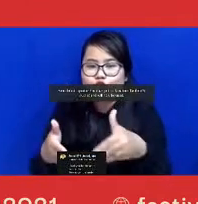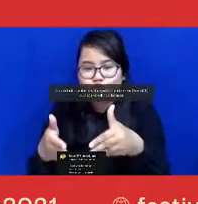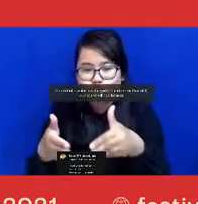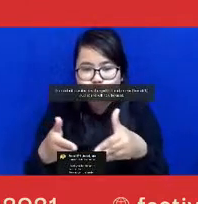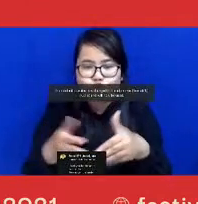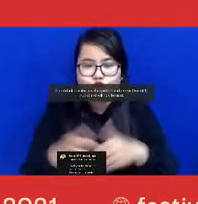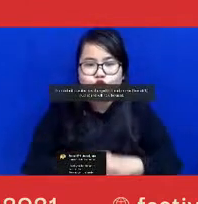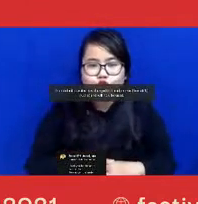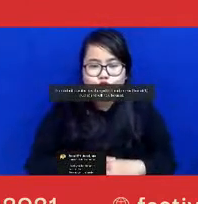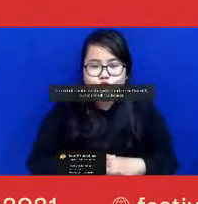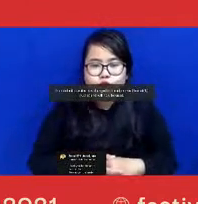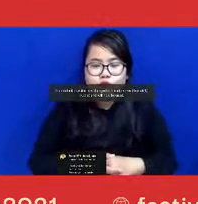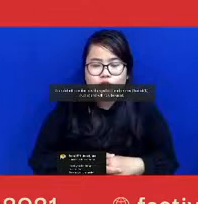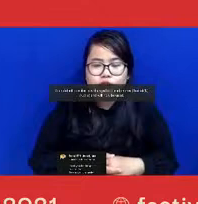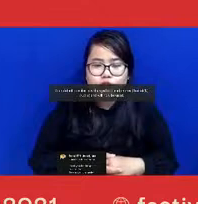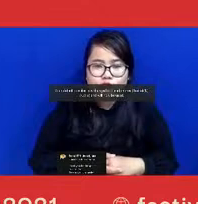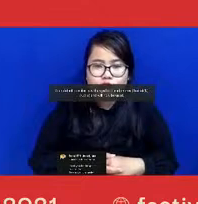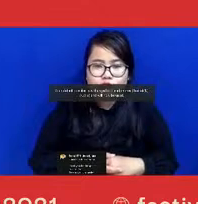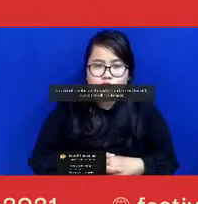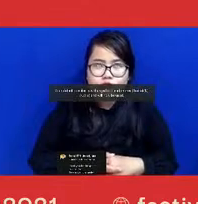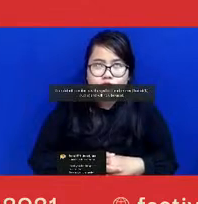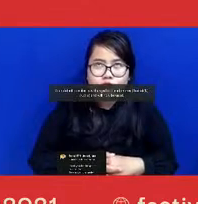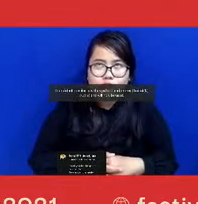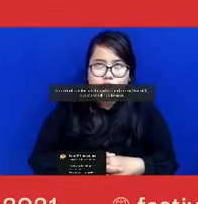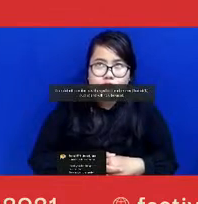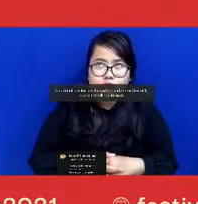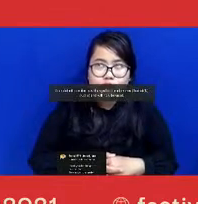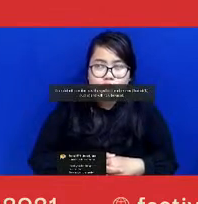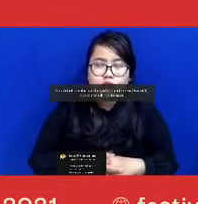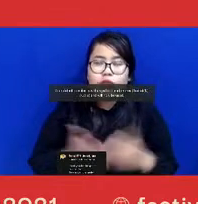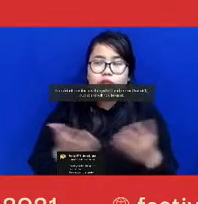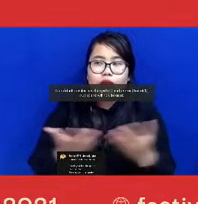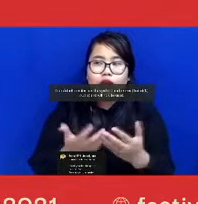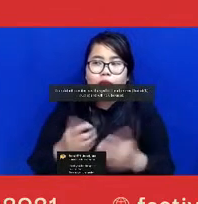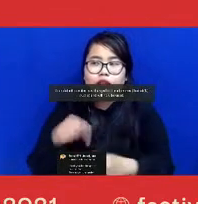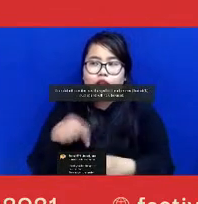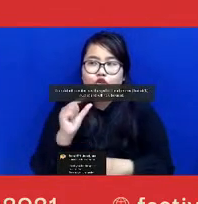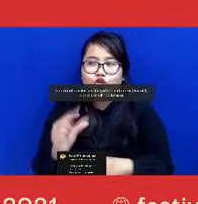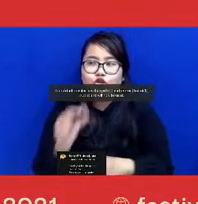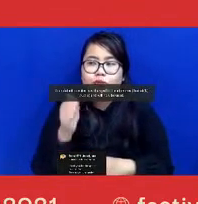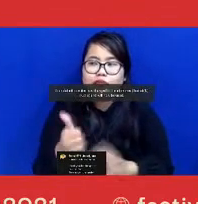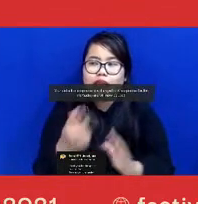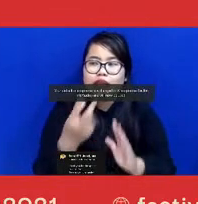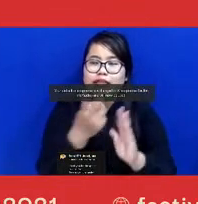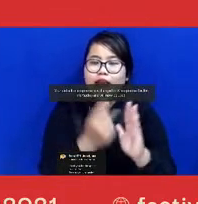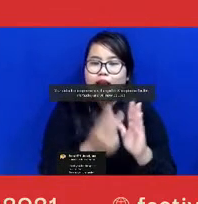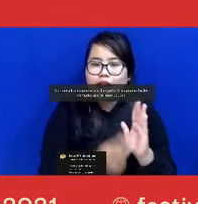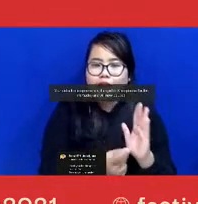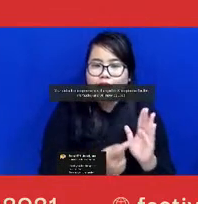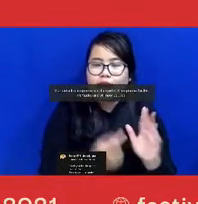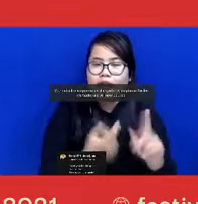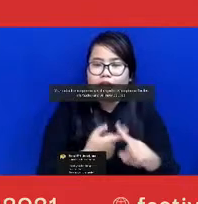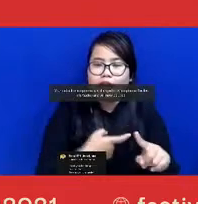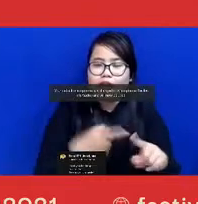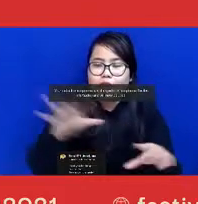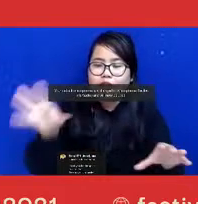created by citizen participation. So this kind